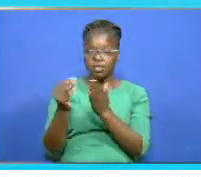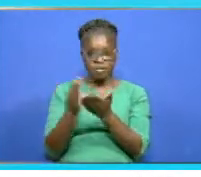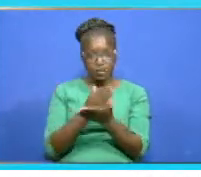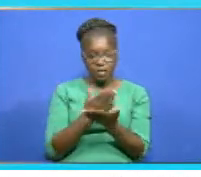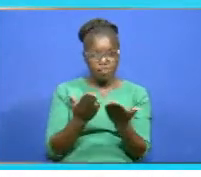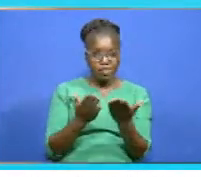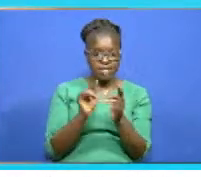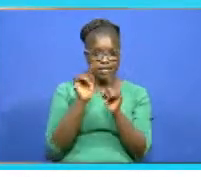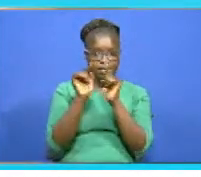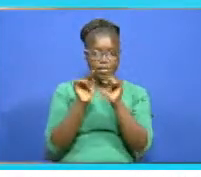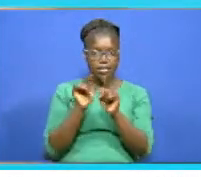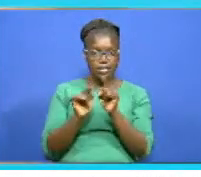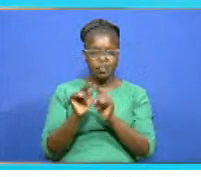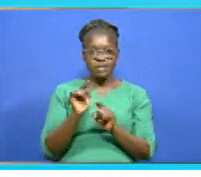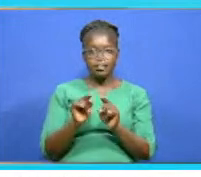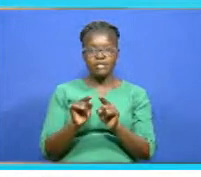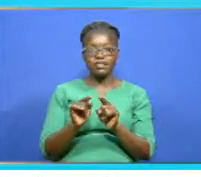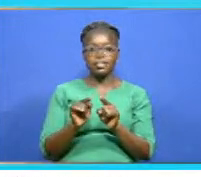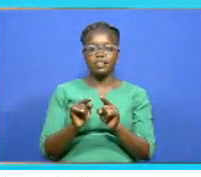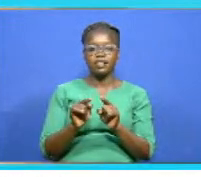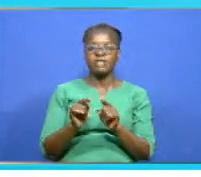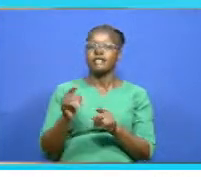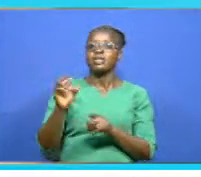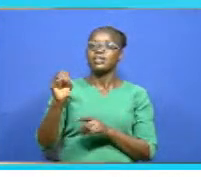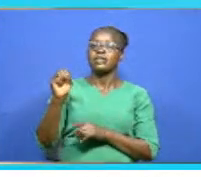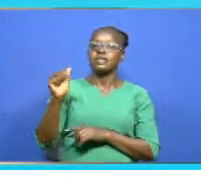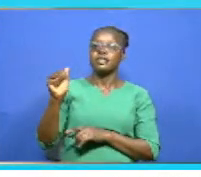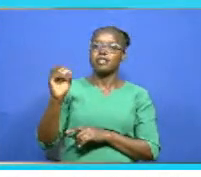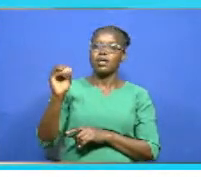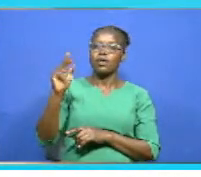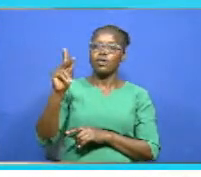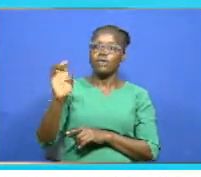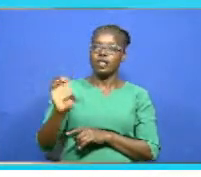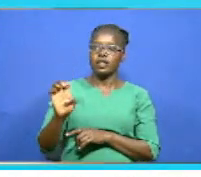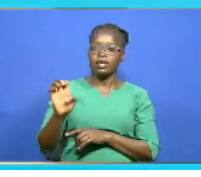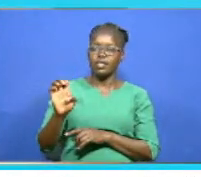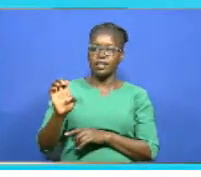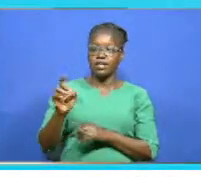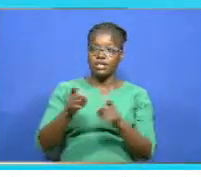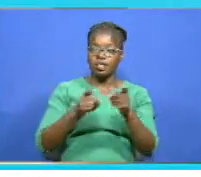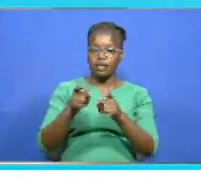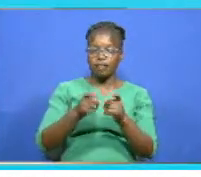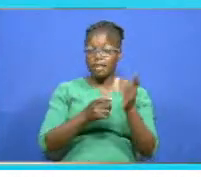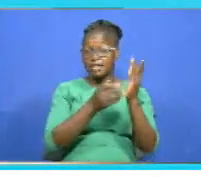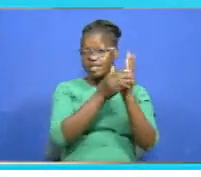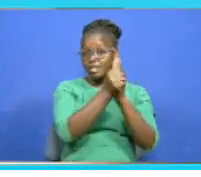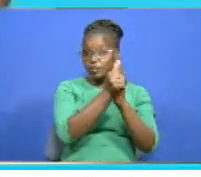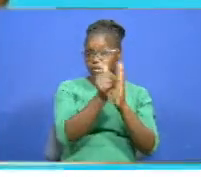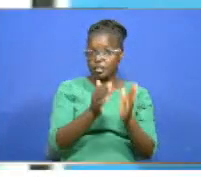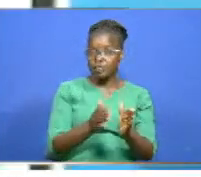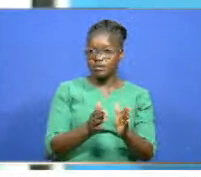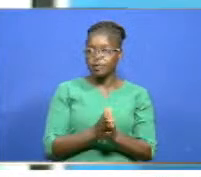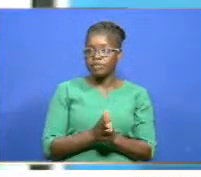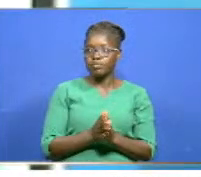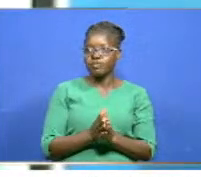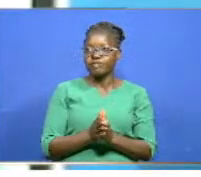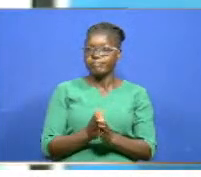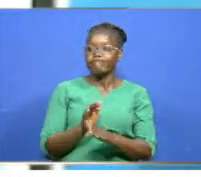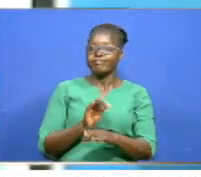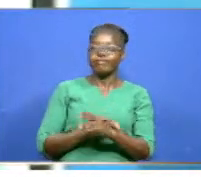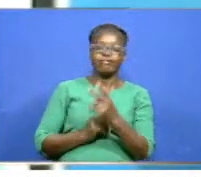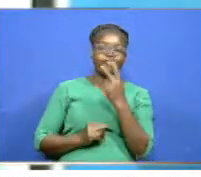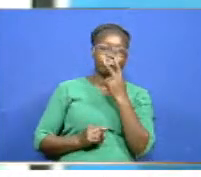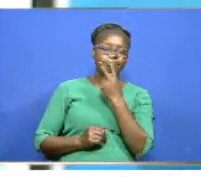some analysis with him. He's Churchill Saoke, who is a governance expert. Karibu sana, Mr. Churchill. Thank you so much. It's good to see you. Good to see